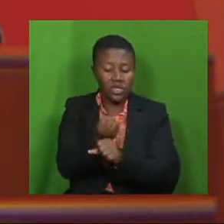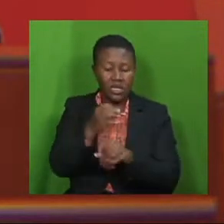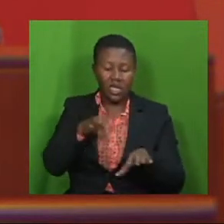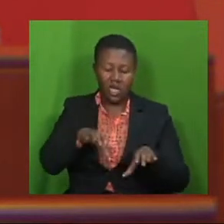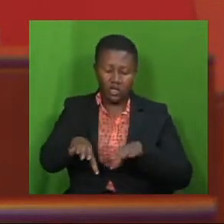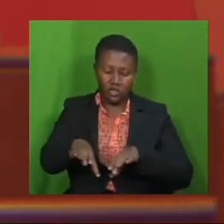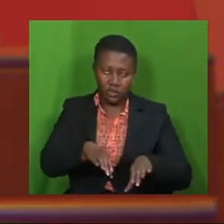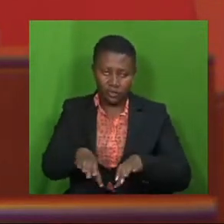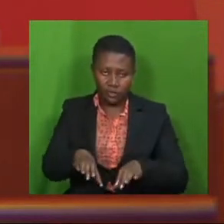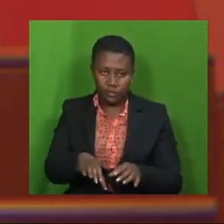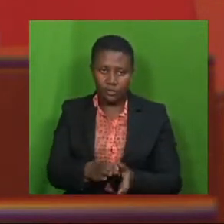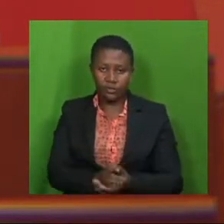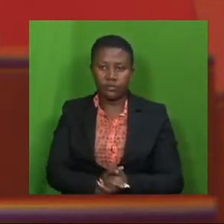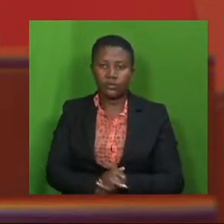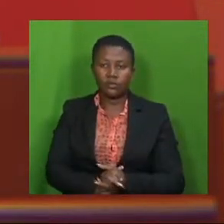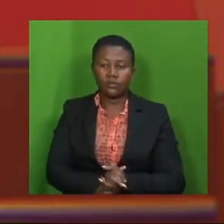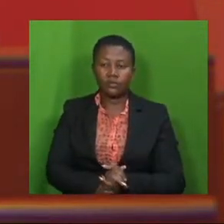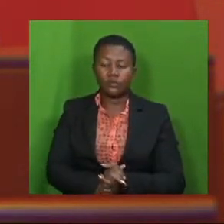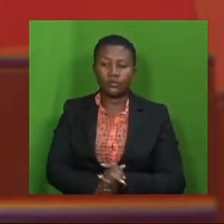Honorable members,